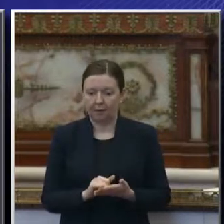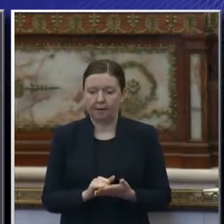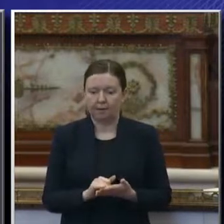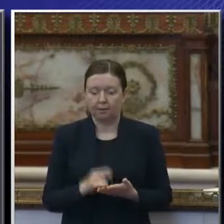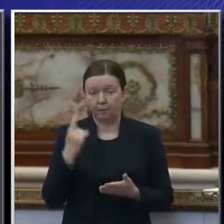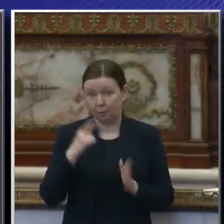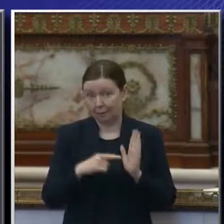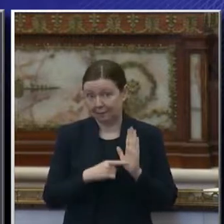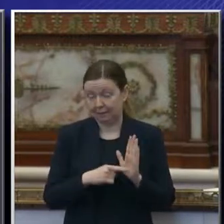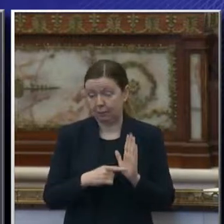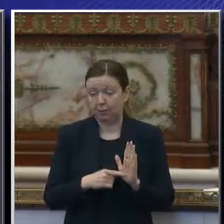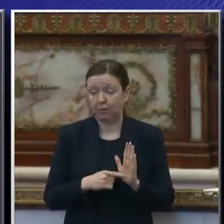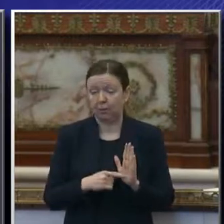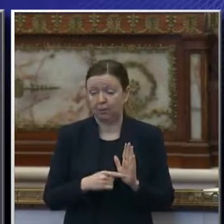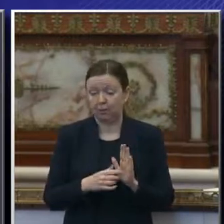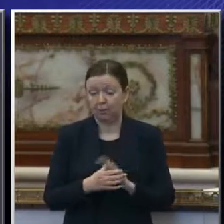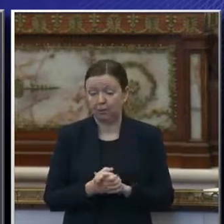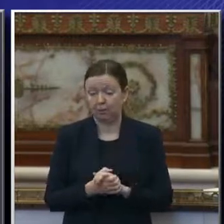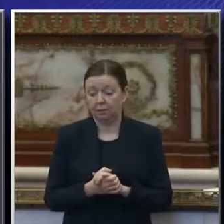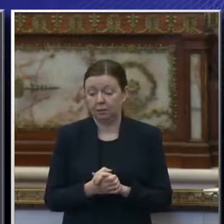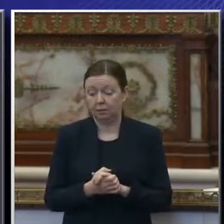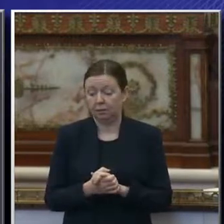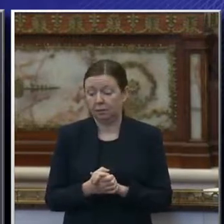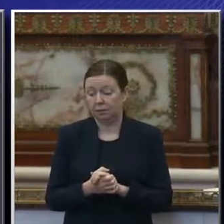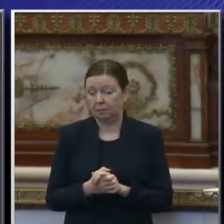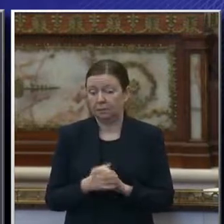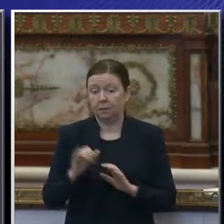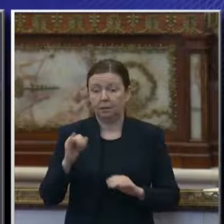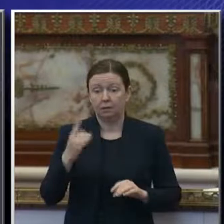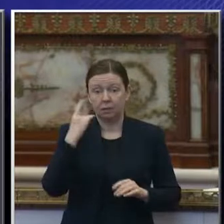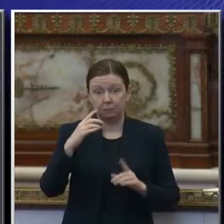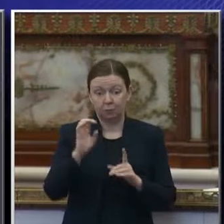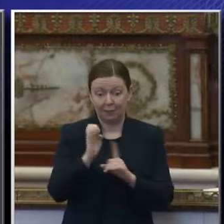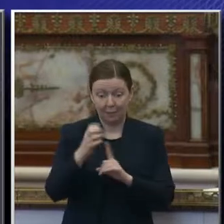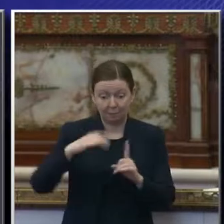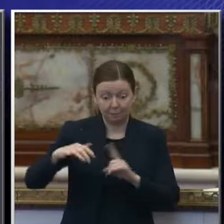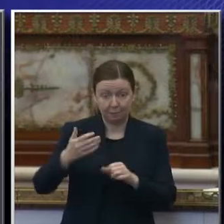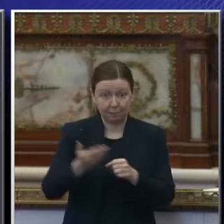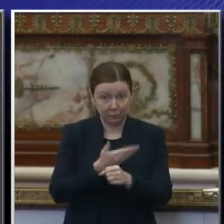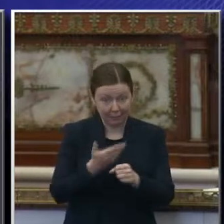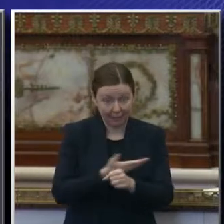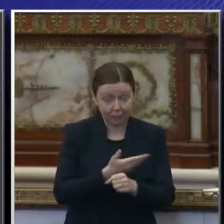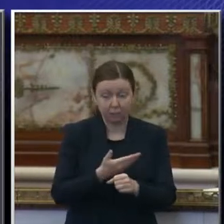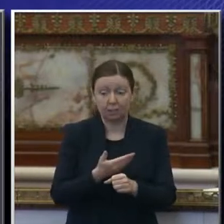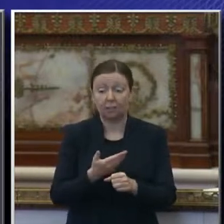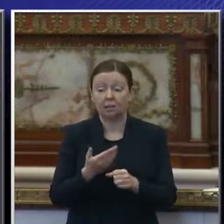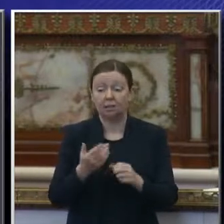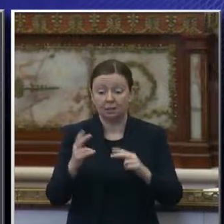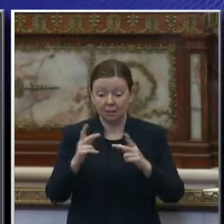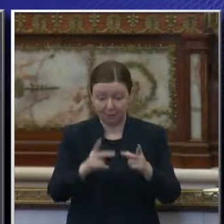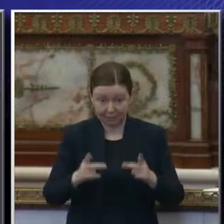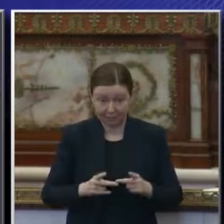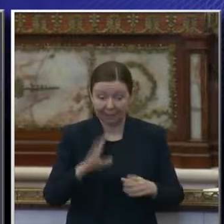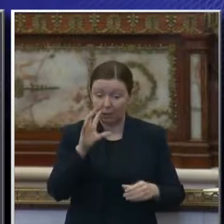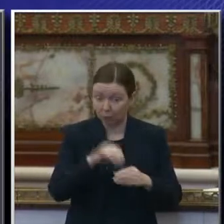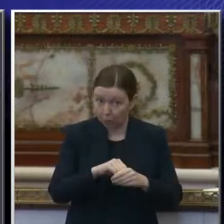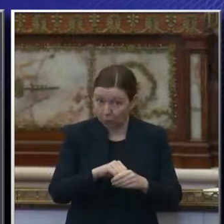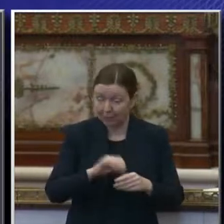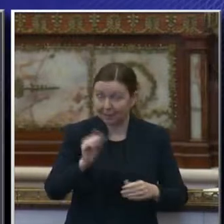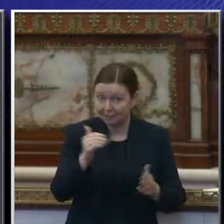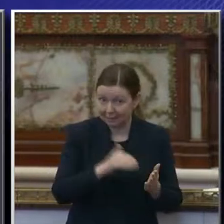for example, are the jobs for environmental remediation of the site included in the